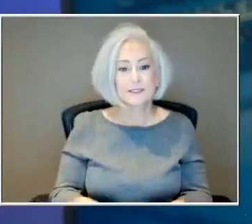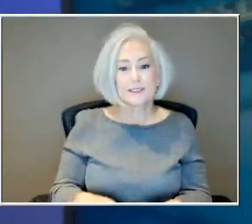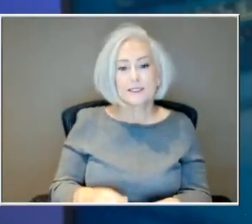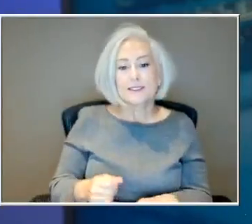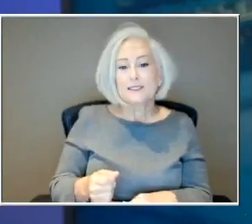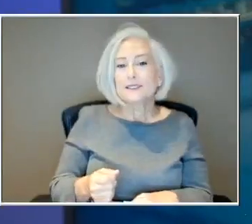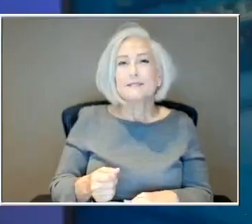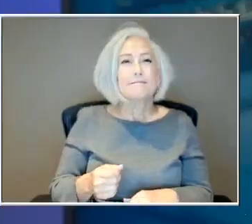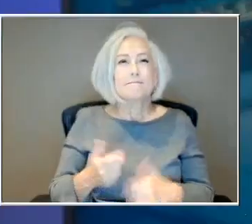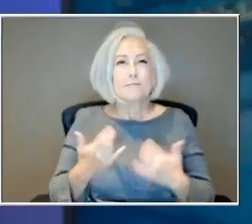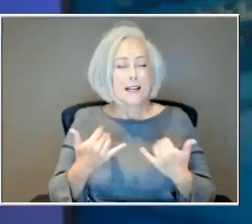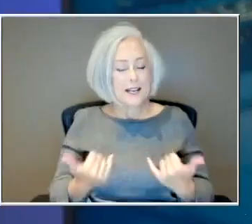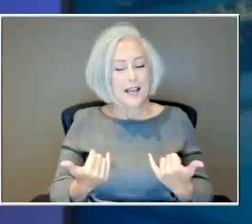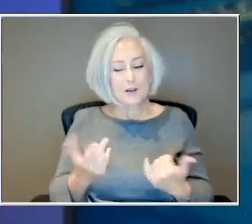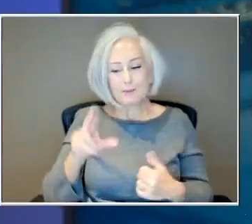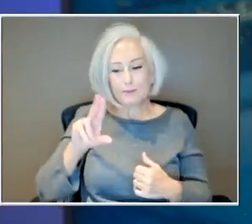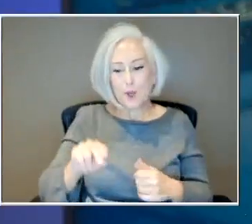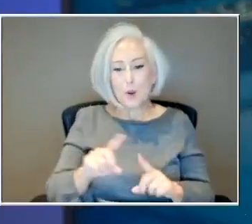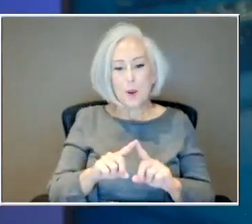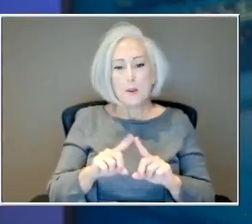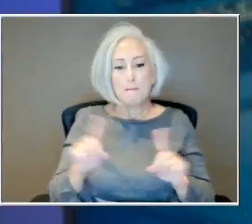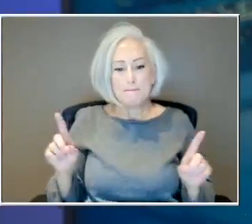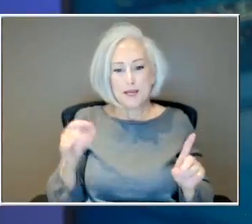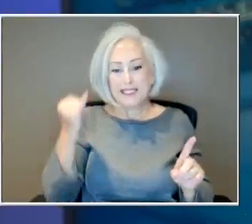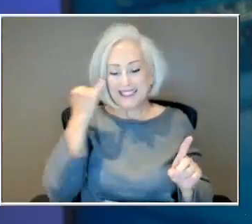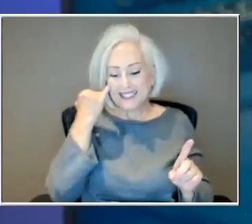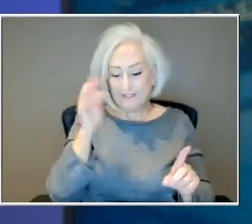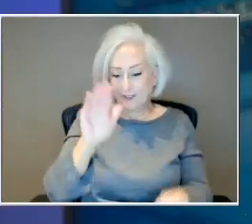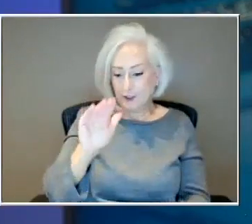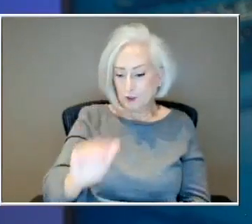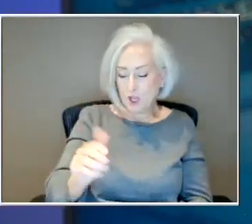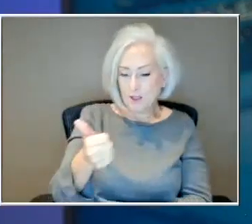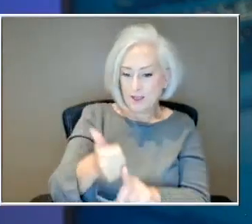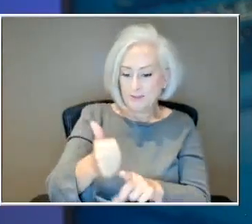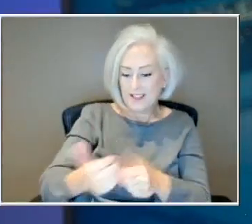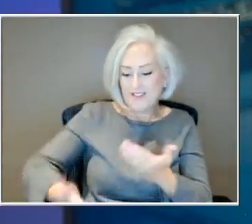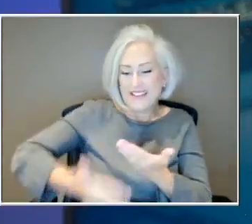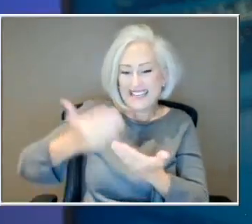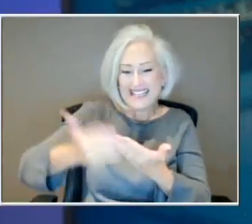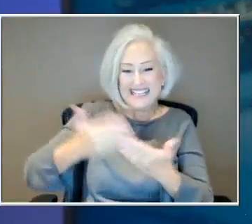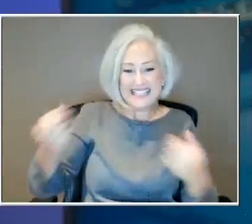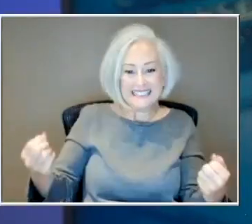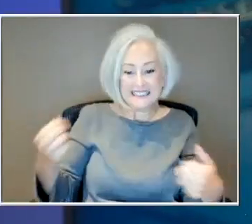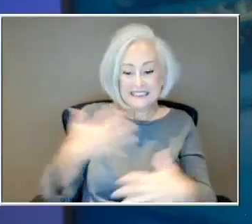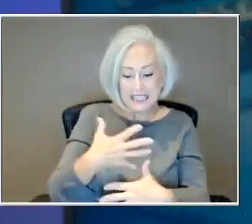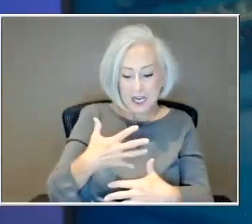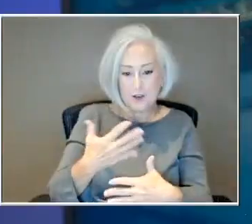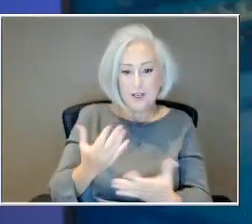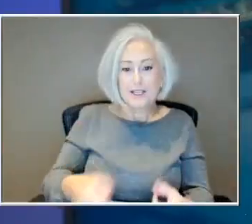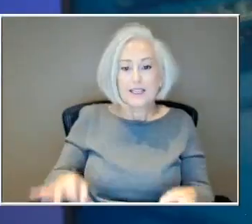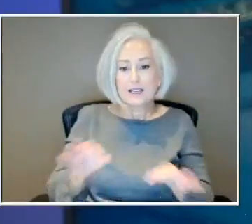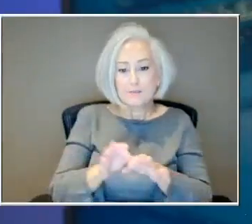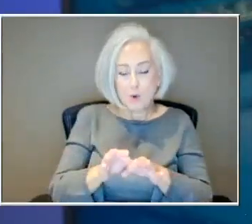do think if you have a kid who might be easily scared, it's important to remember they might get nightmares. You're really going to impact their